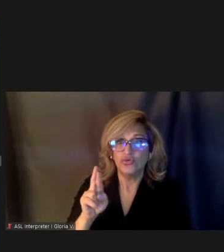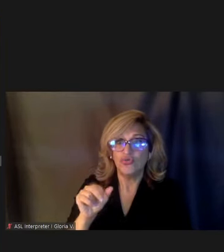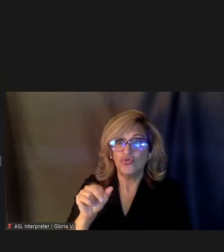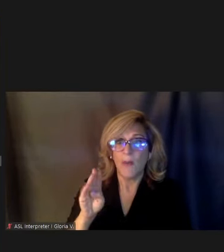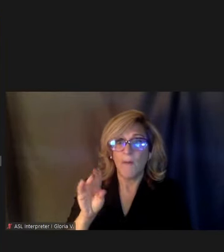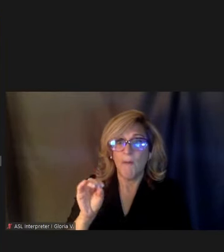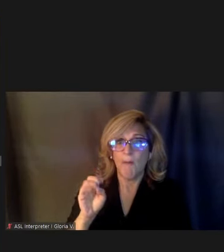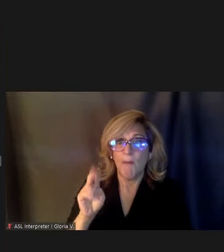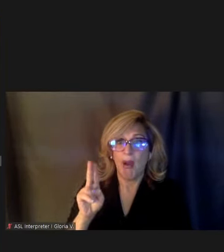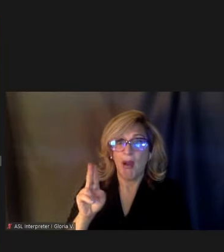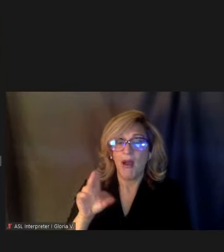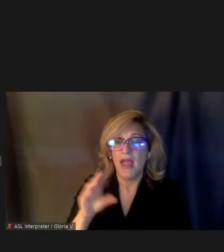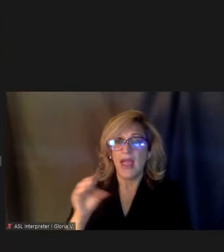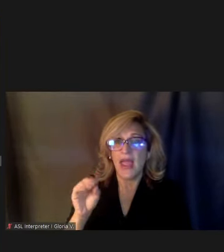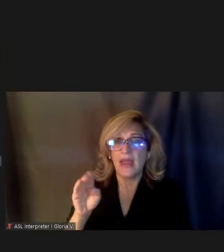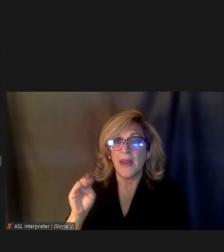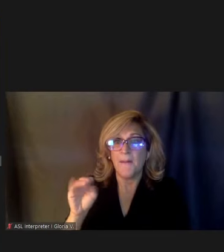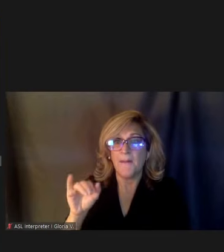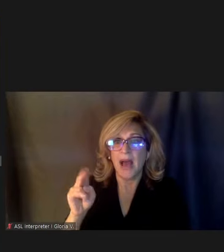Mohammed Hossein.